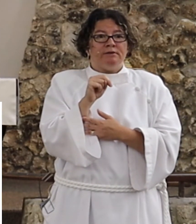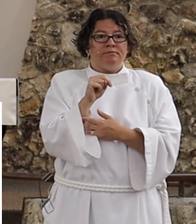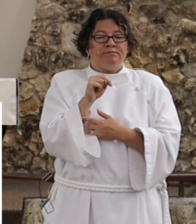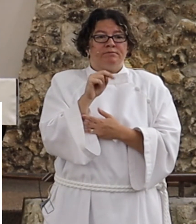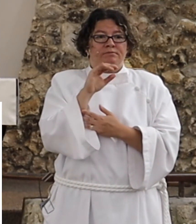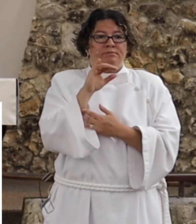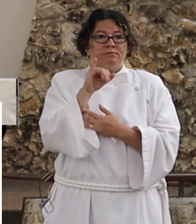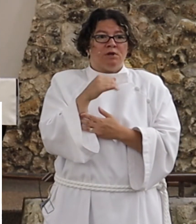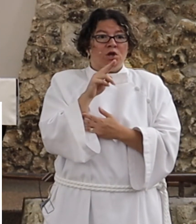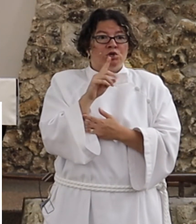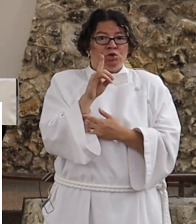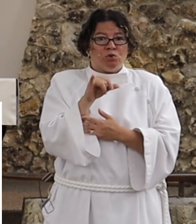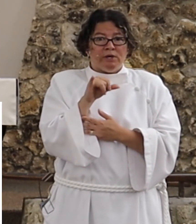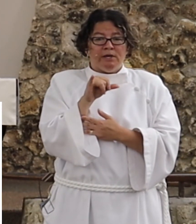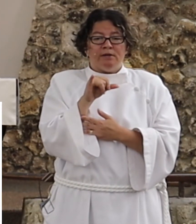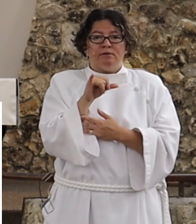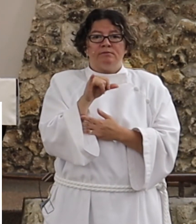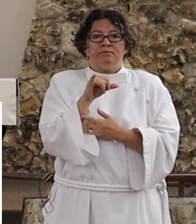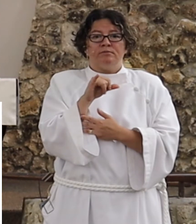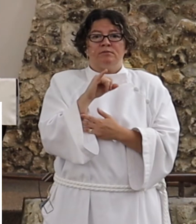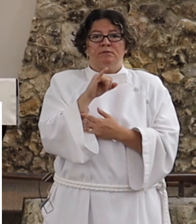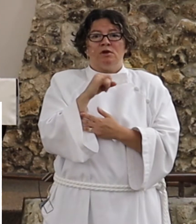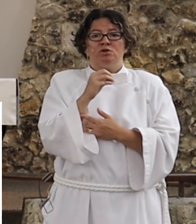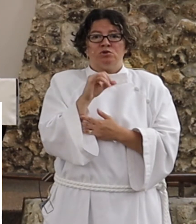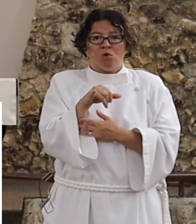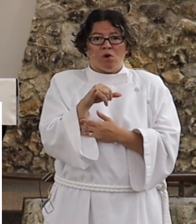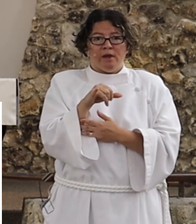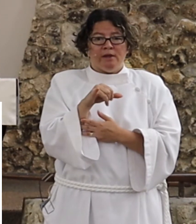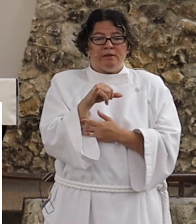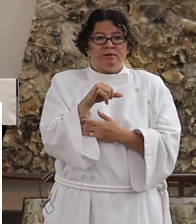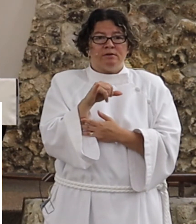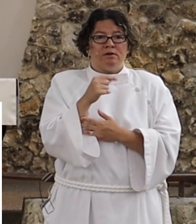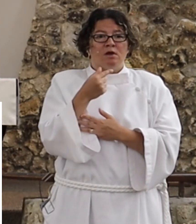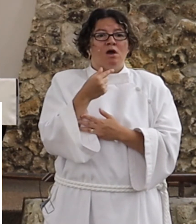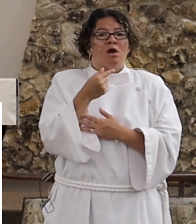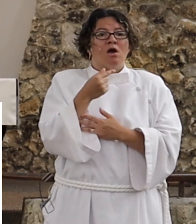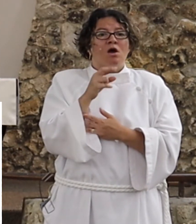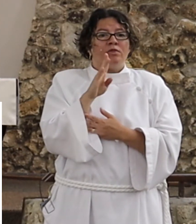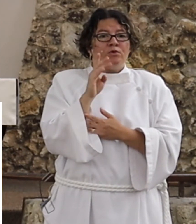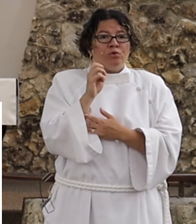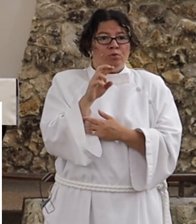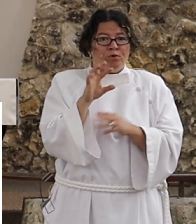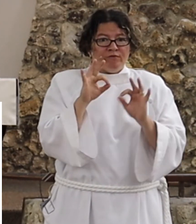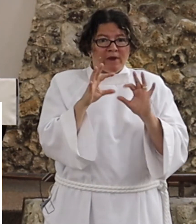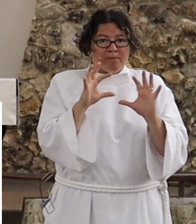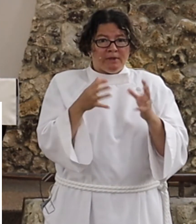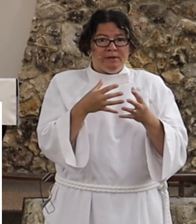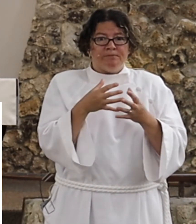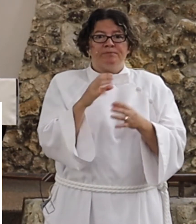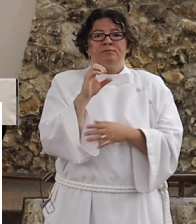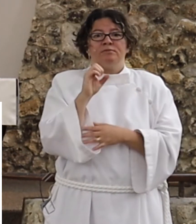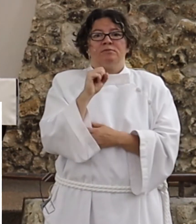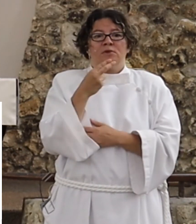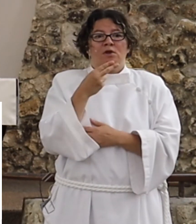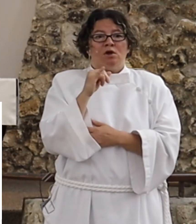Jean, Judy, Joy, the Gruber family,